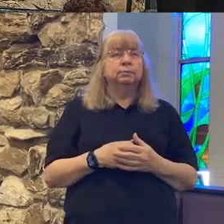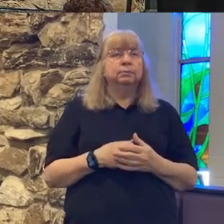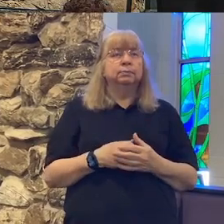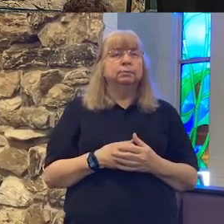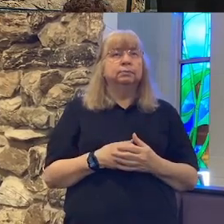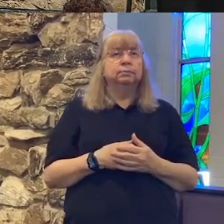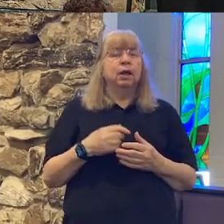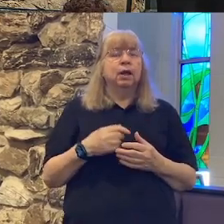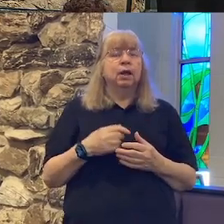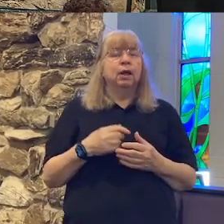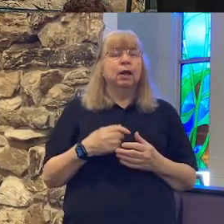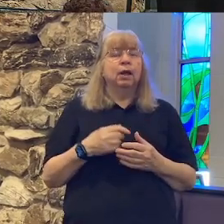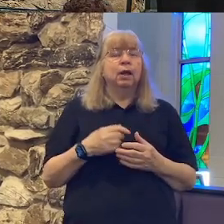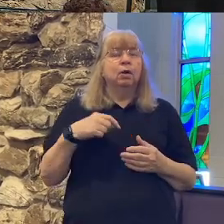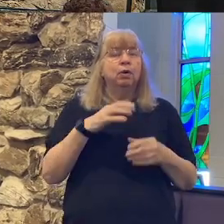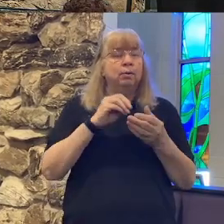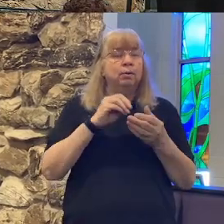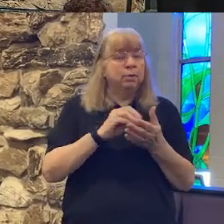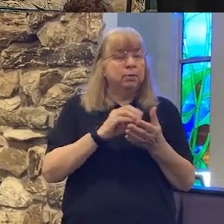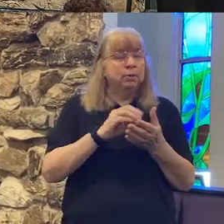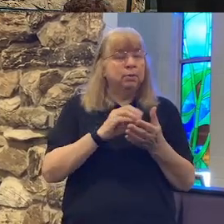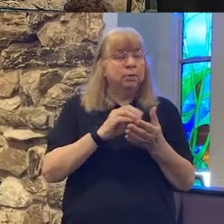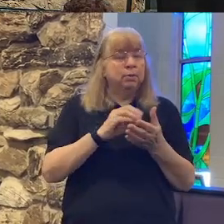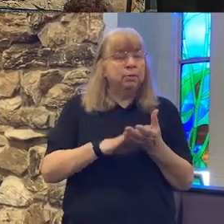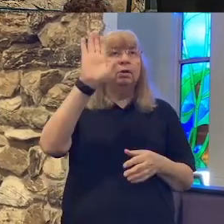And we lay these at your feet.